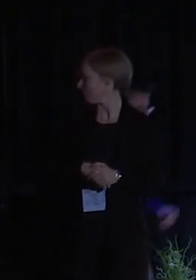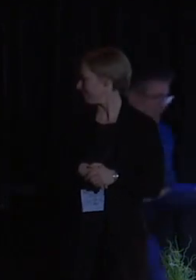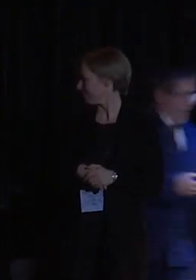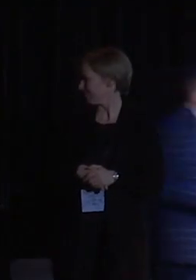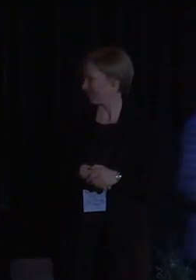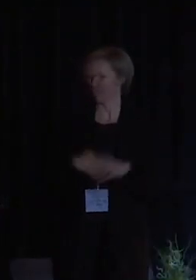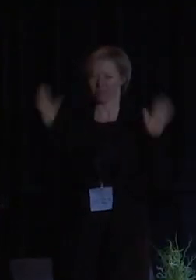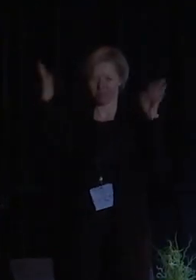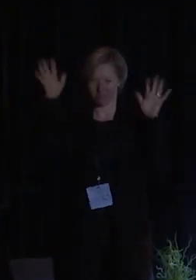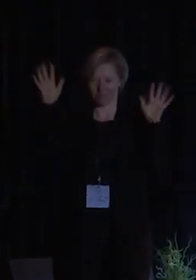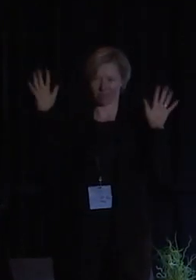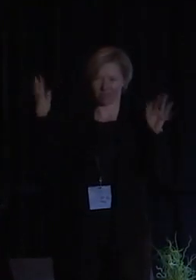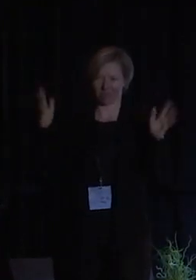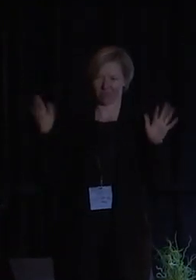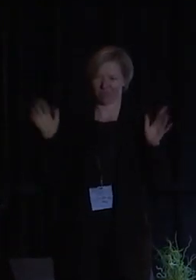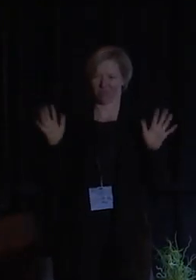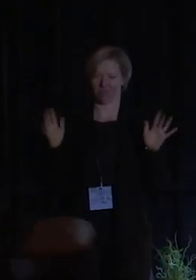Tina! Woo!